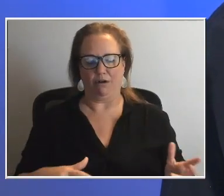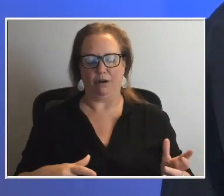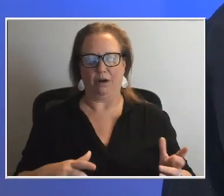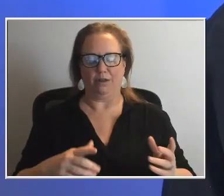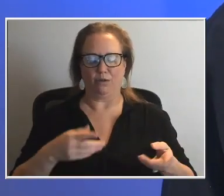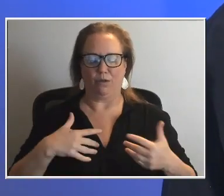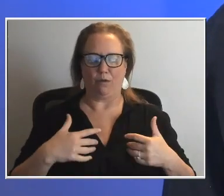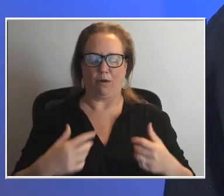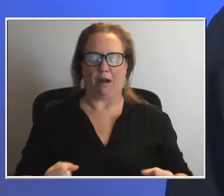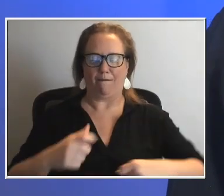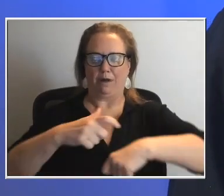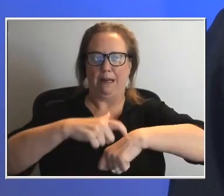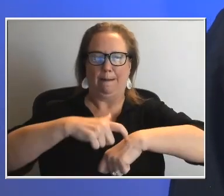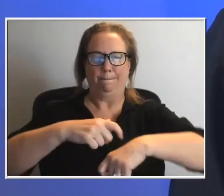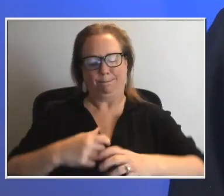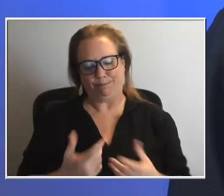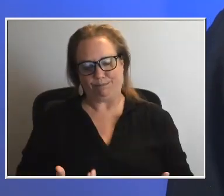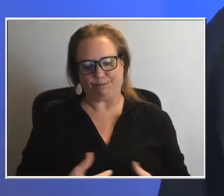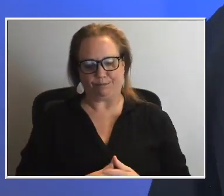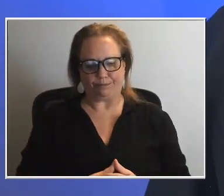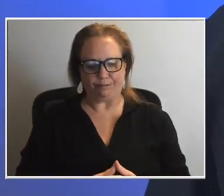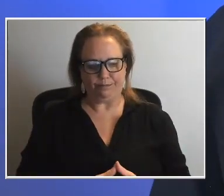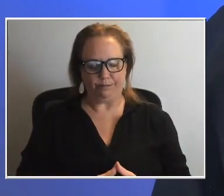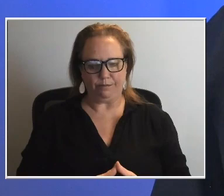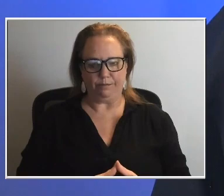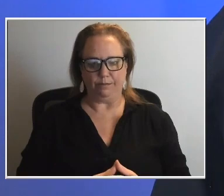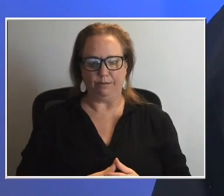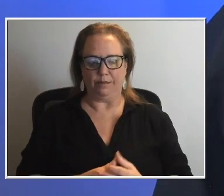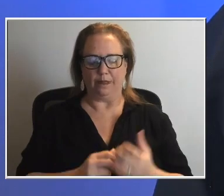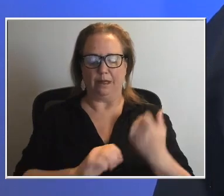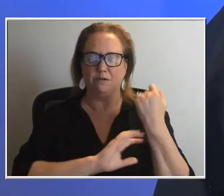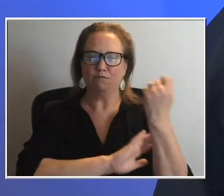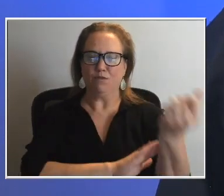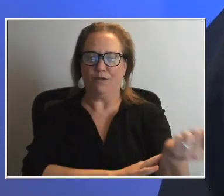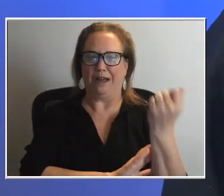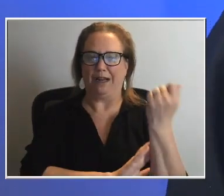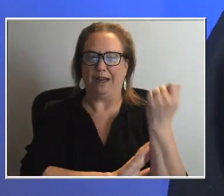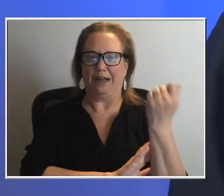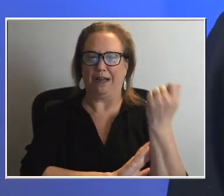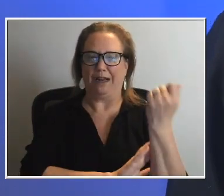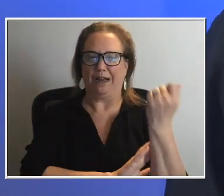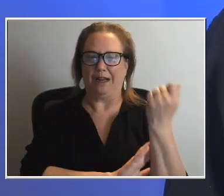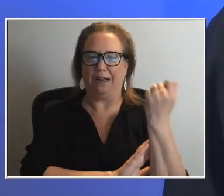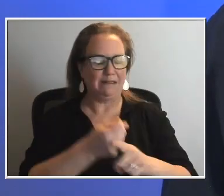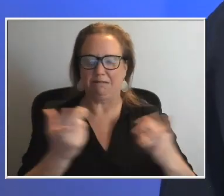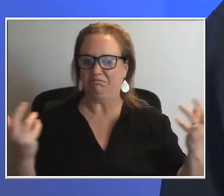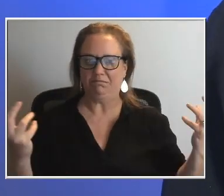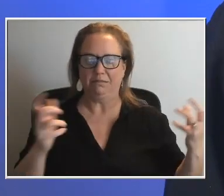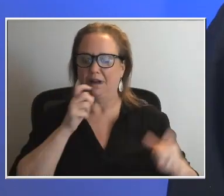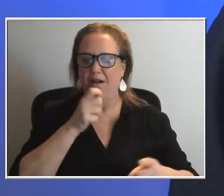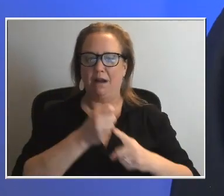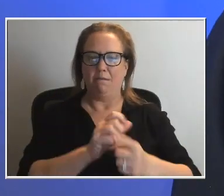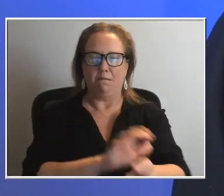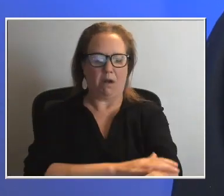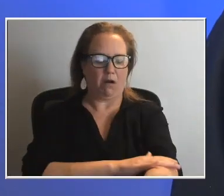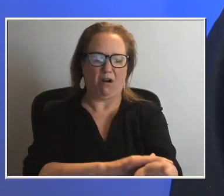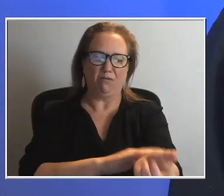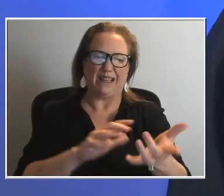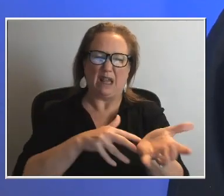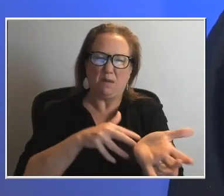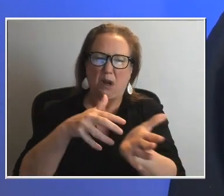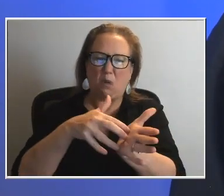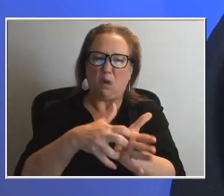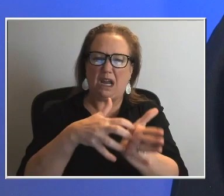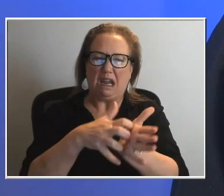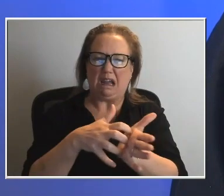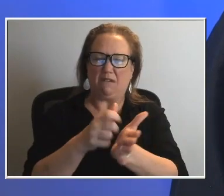but you know, dexterity and things of that nature were not affected. You know, my arm was just a little weak for a